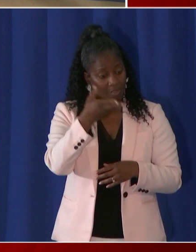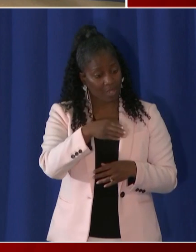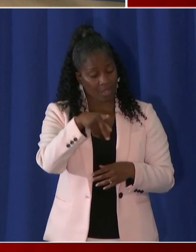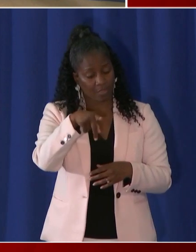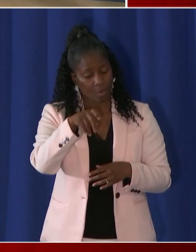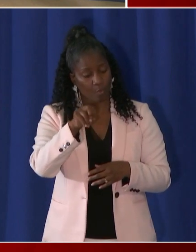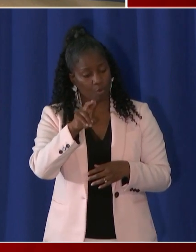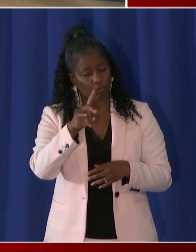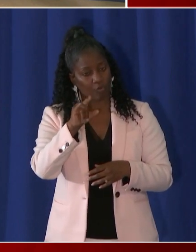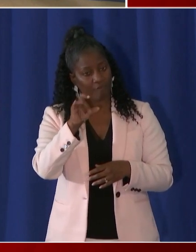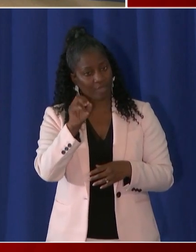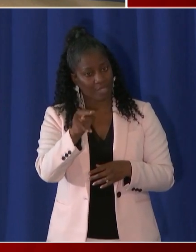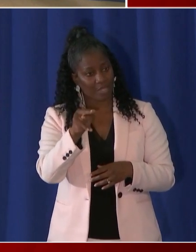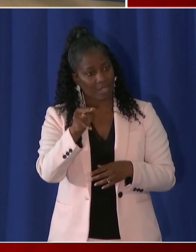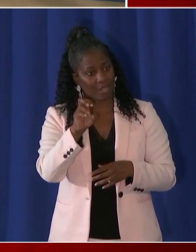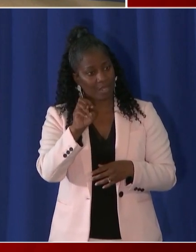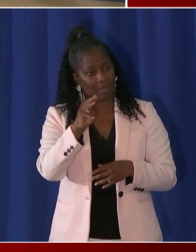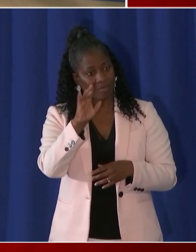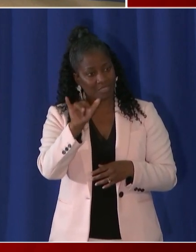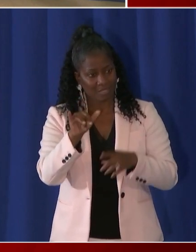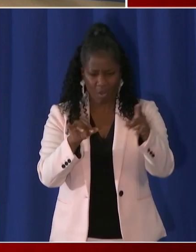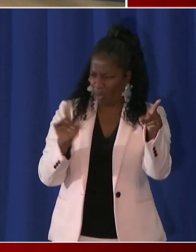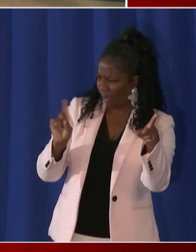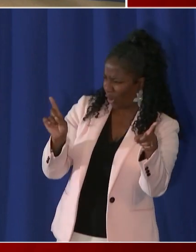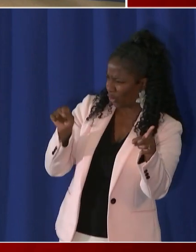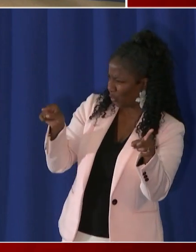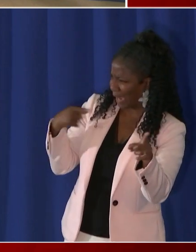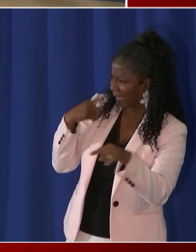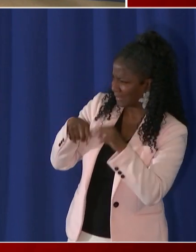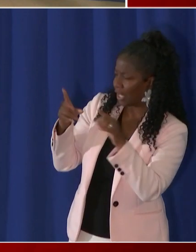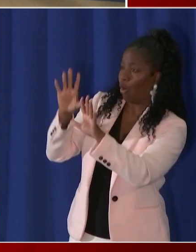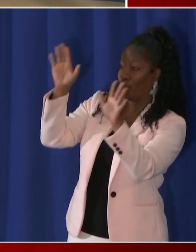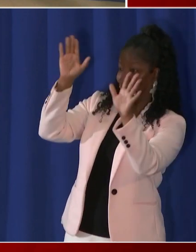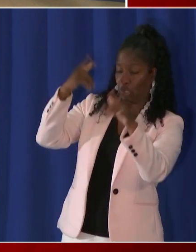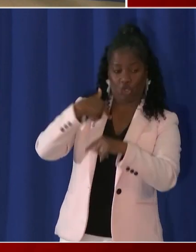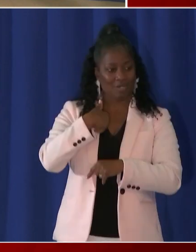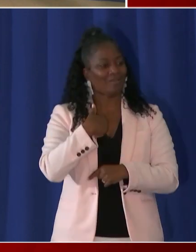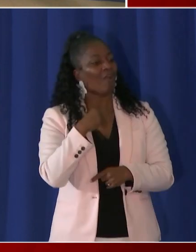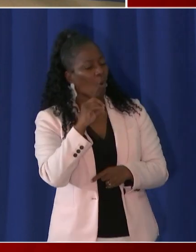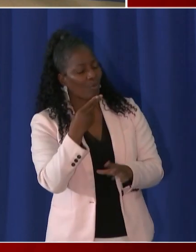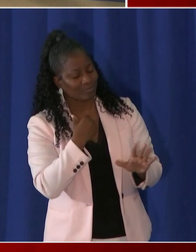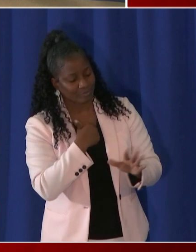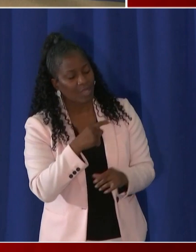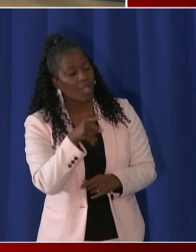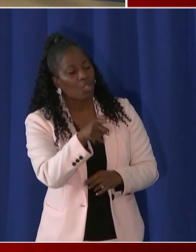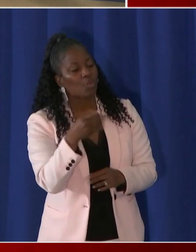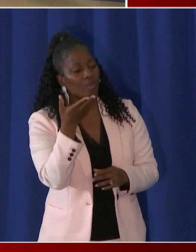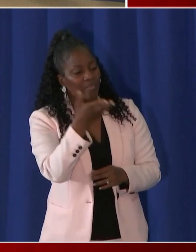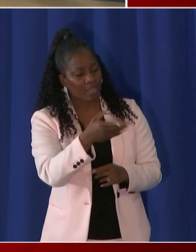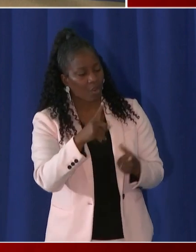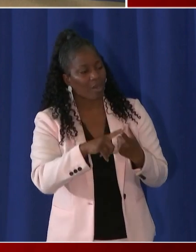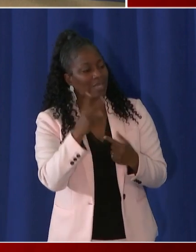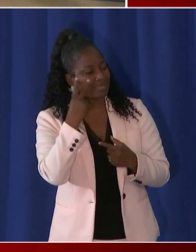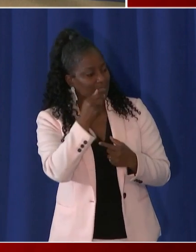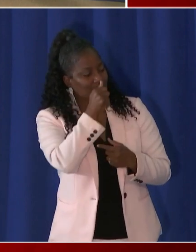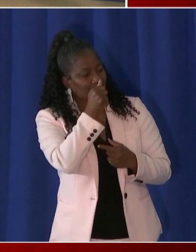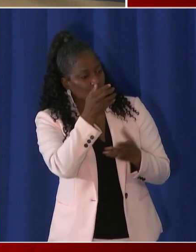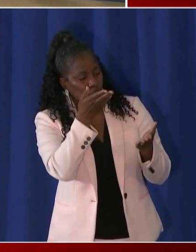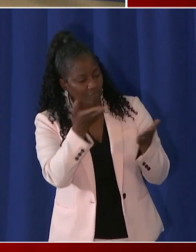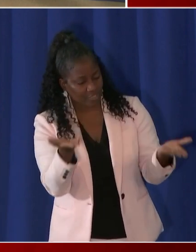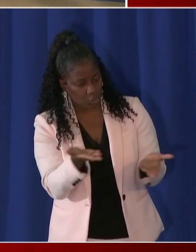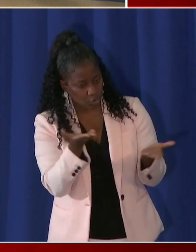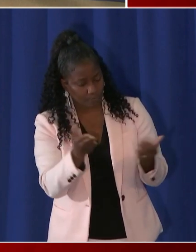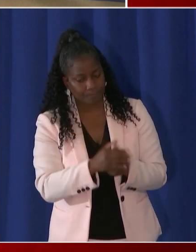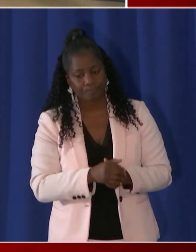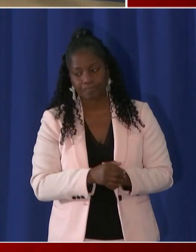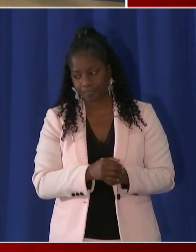Peruvian embassy last Sam, week. where are you? I'm sorry. I'm right here. Oh, okay, I'm sorry, I got you. So you were there at the Peruvian embassy last week, and I see the Secret Service is here. Yeah.